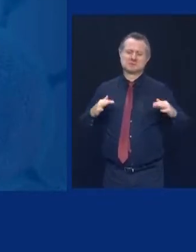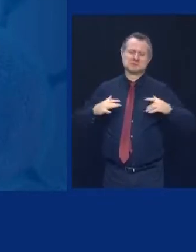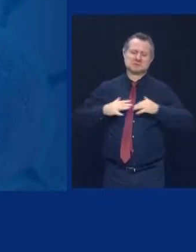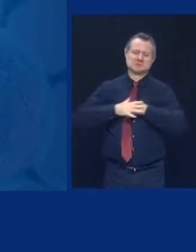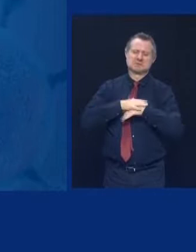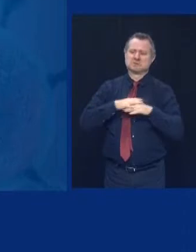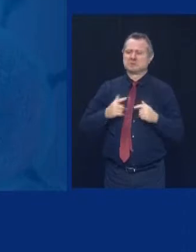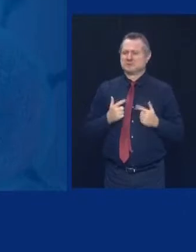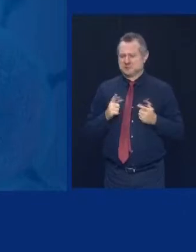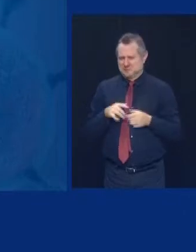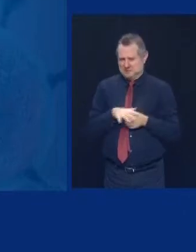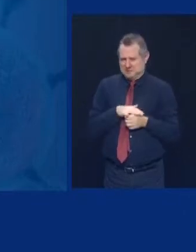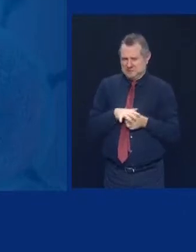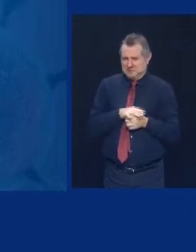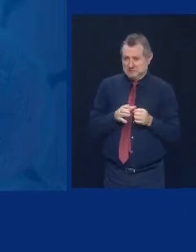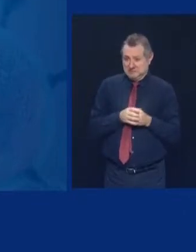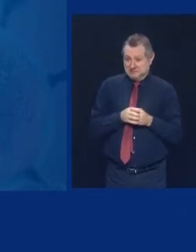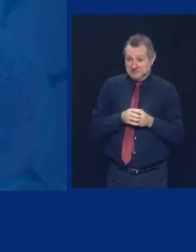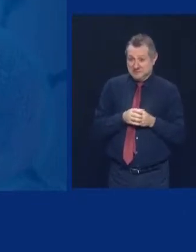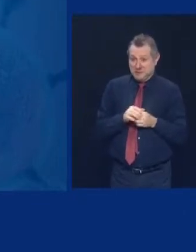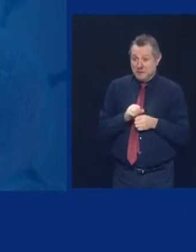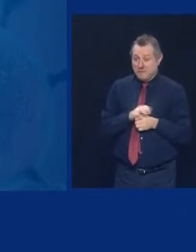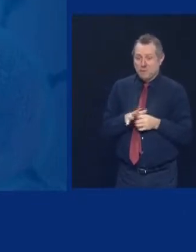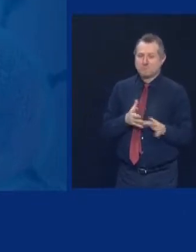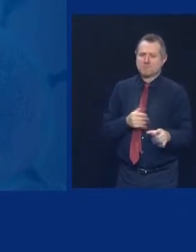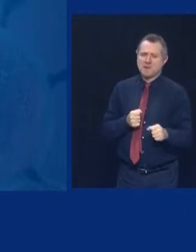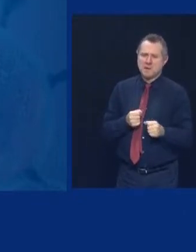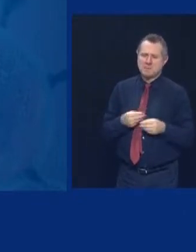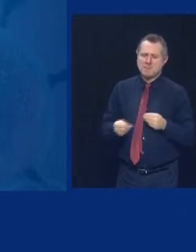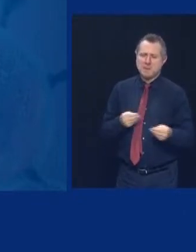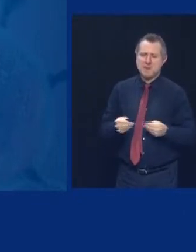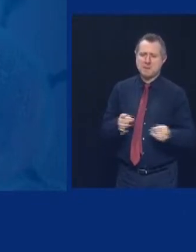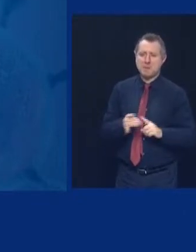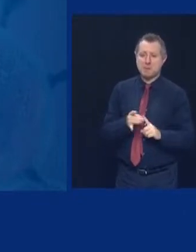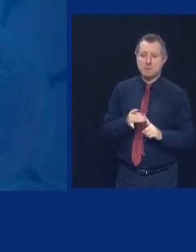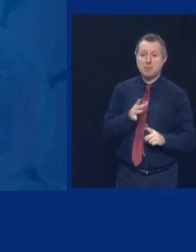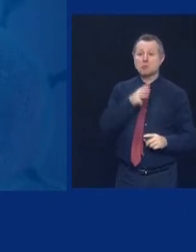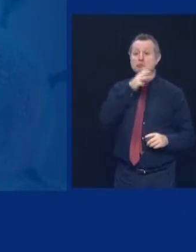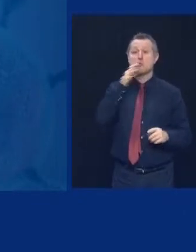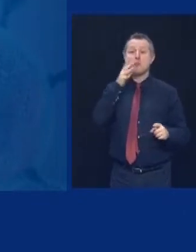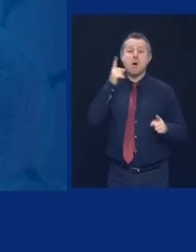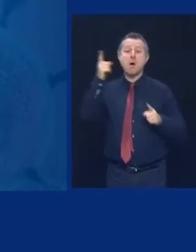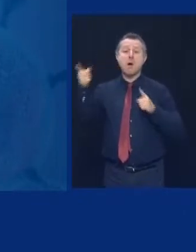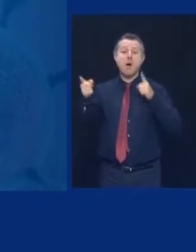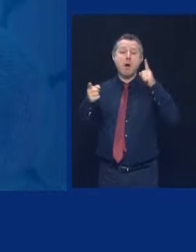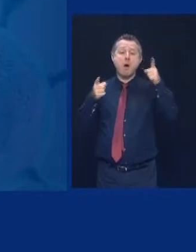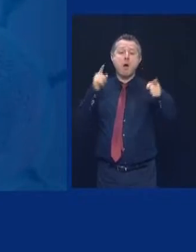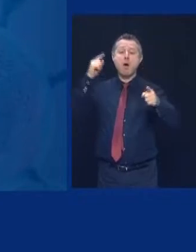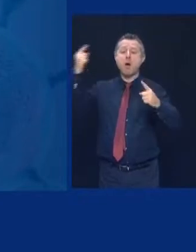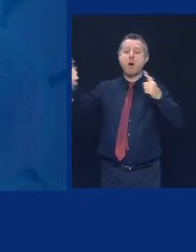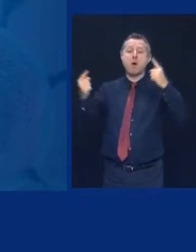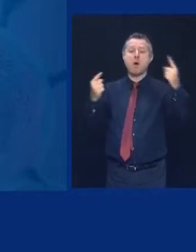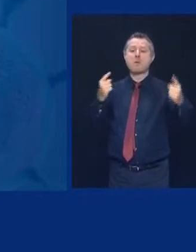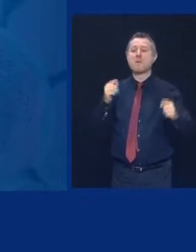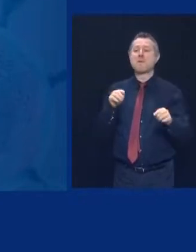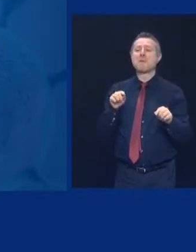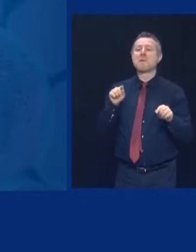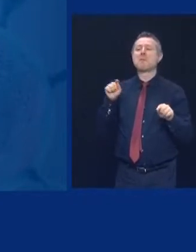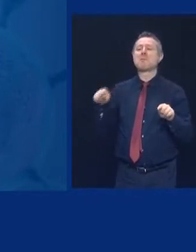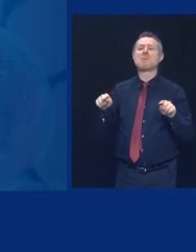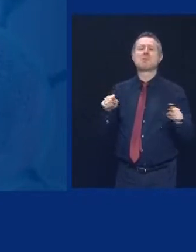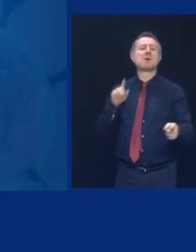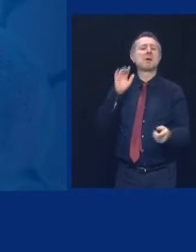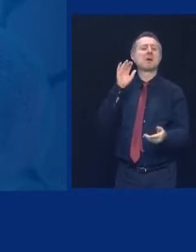population than in a more rural population. In a more rural area, you come into effect with, come into contact